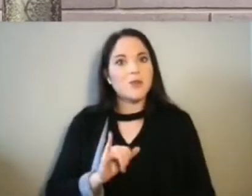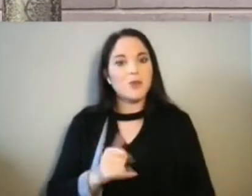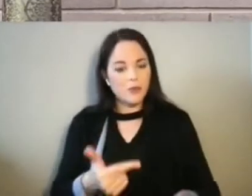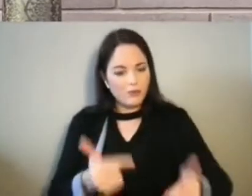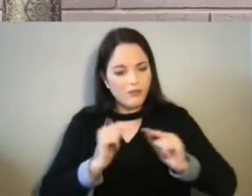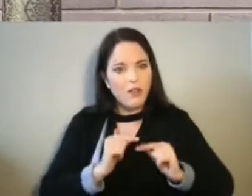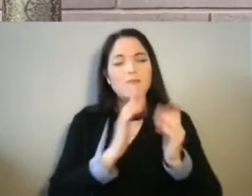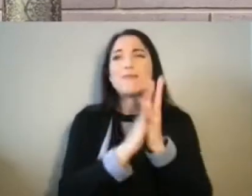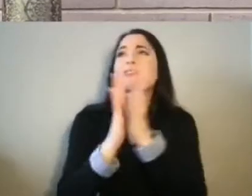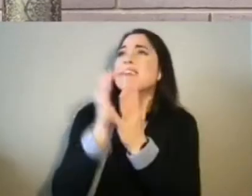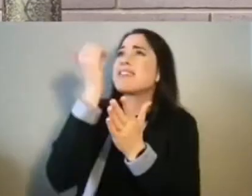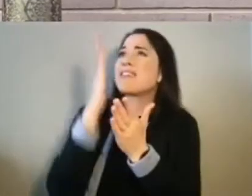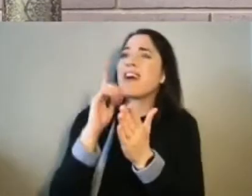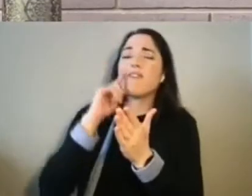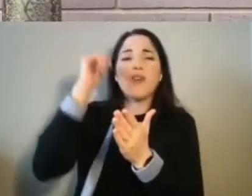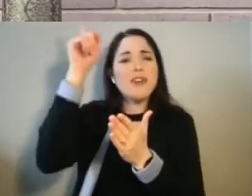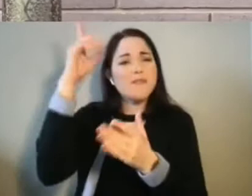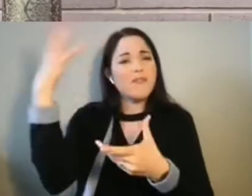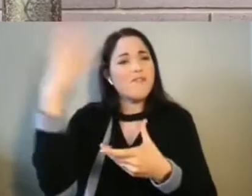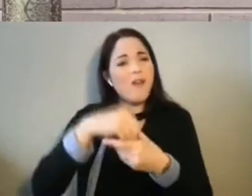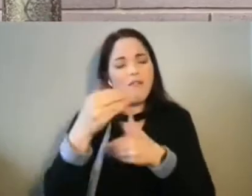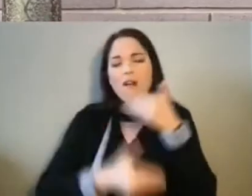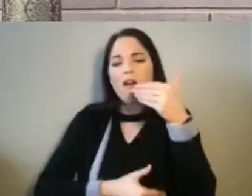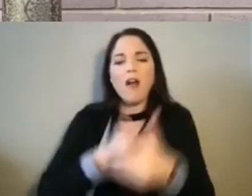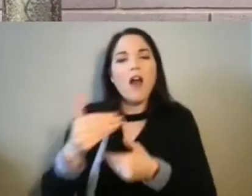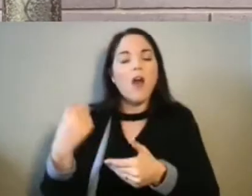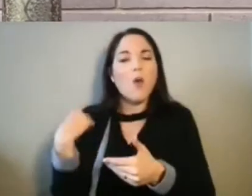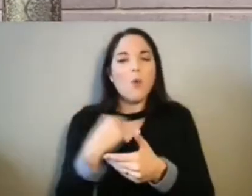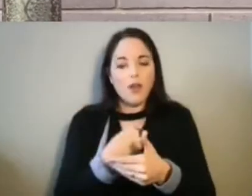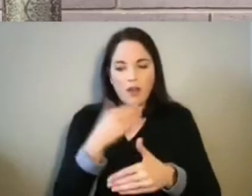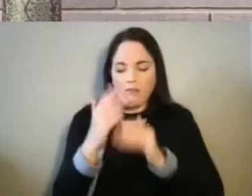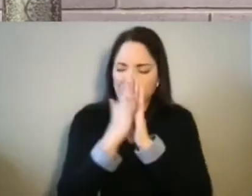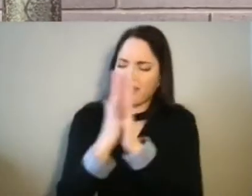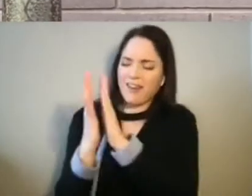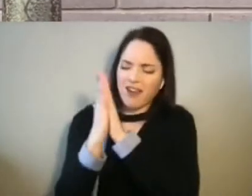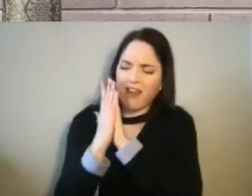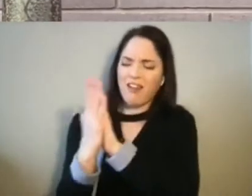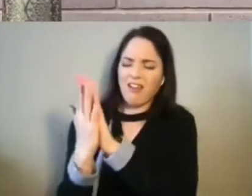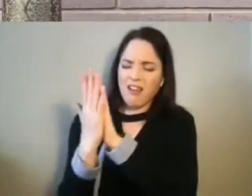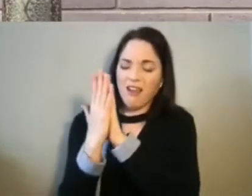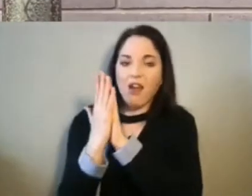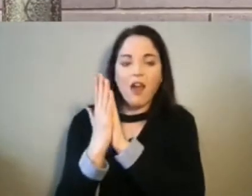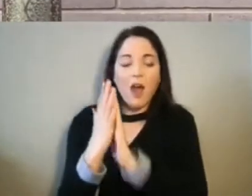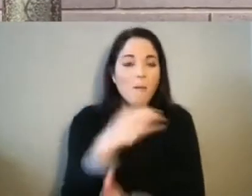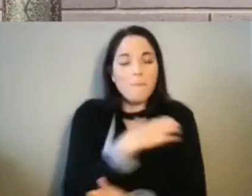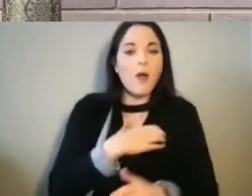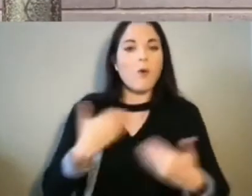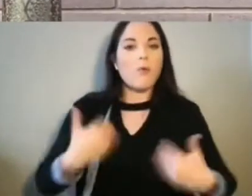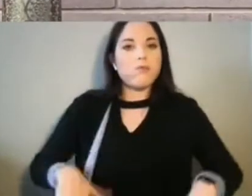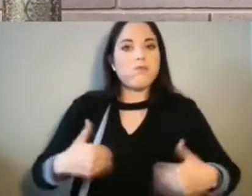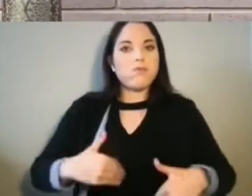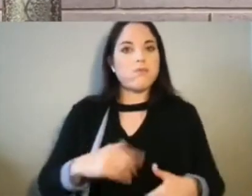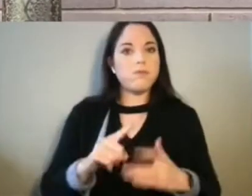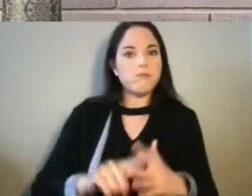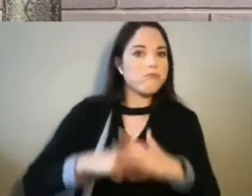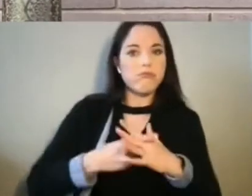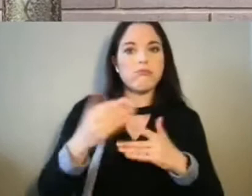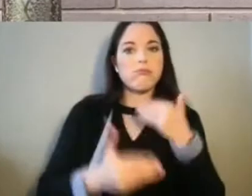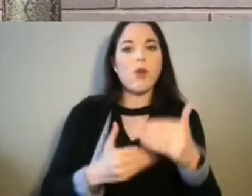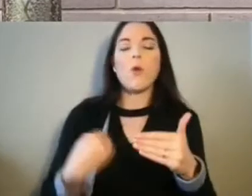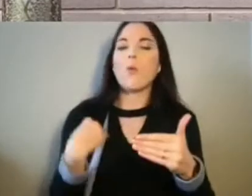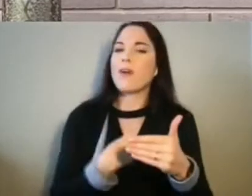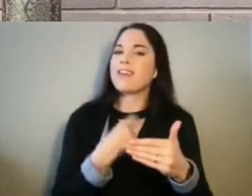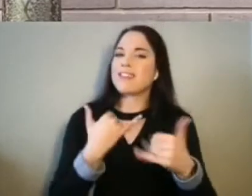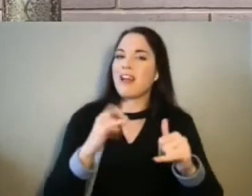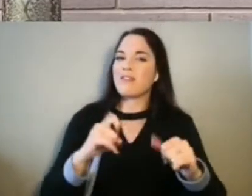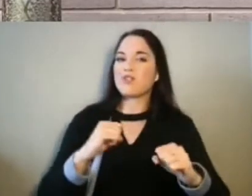all vigilance, for your heart determines the course of your life." Part of the